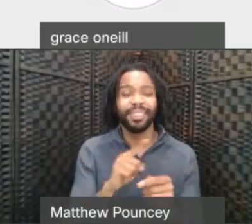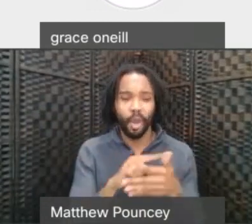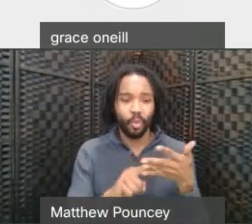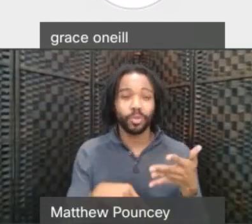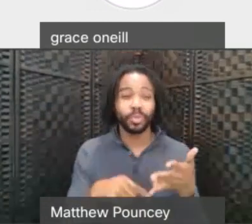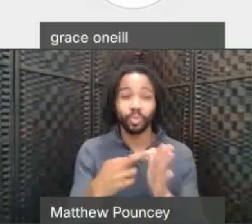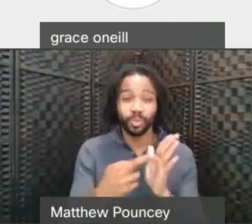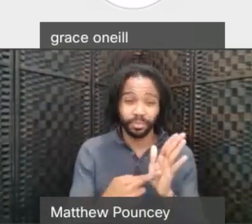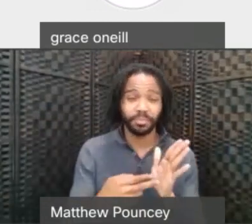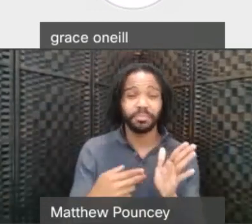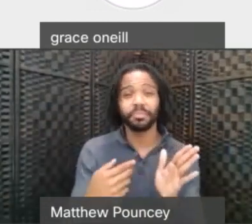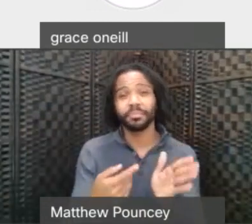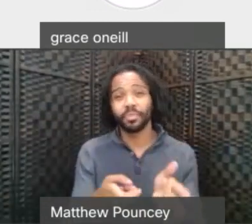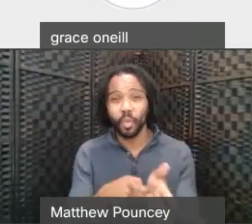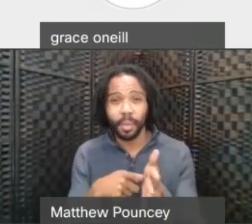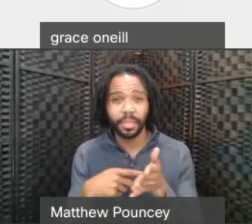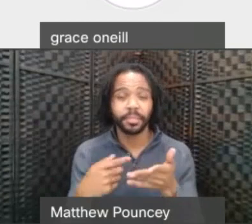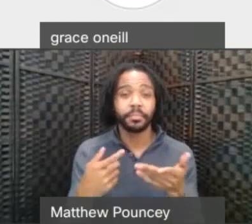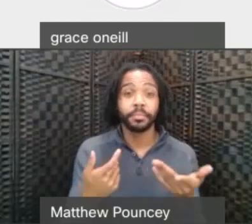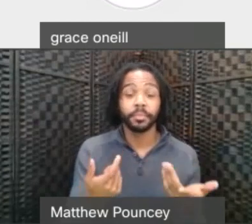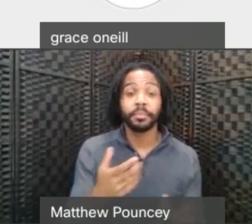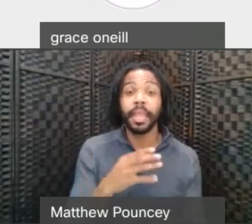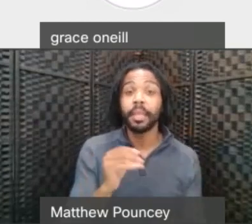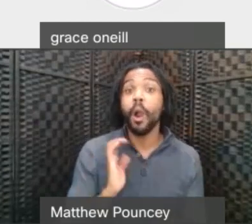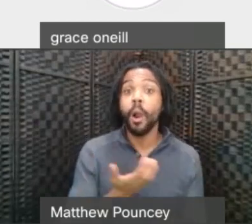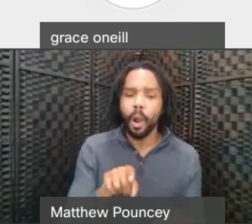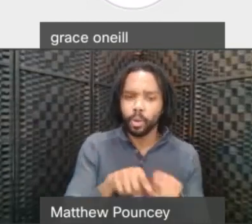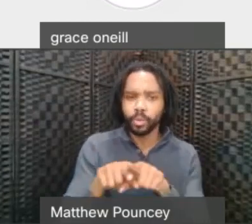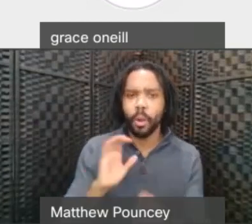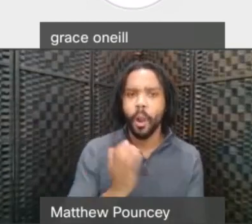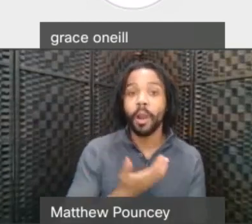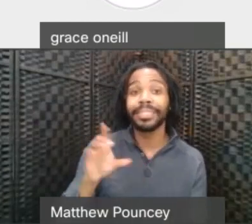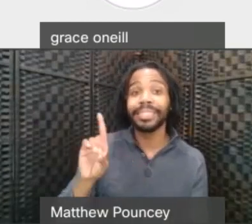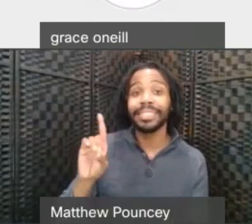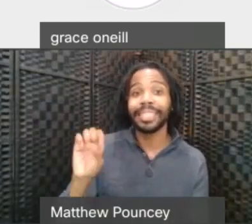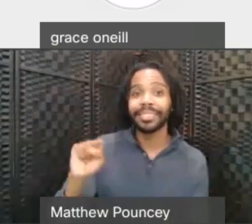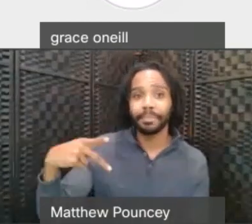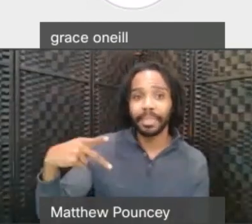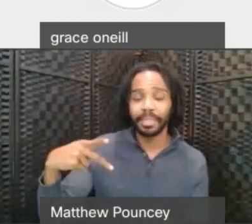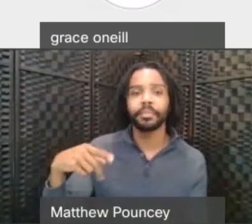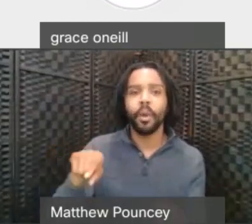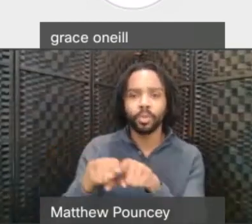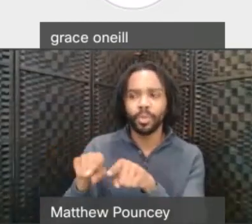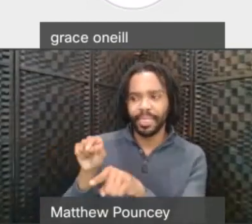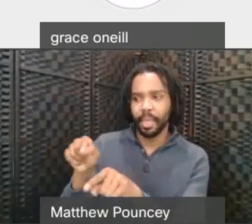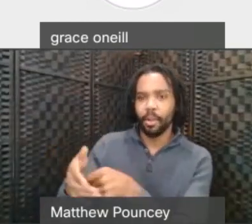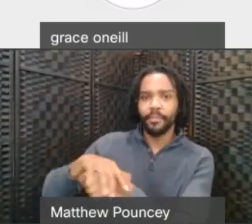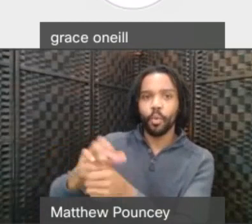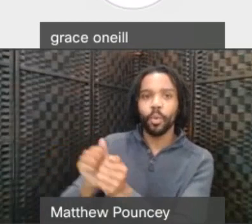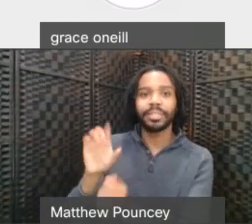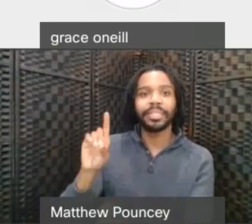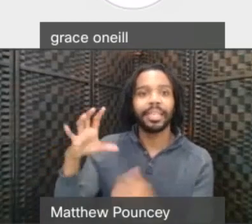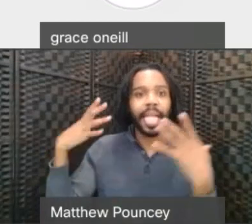professionals and our DSPs are covered by the DC health regulation